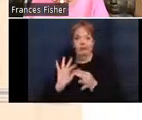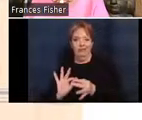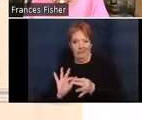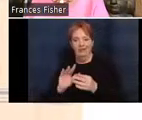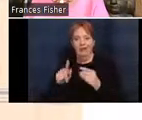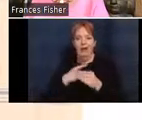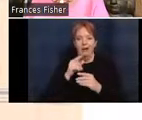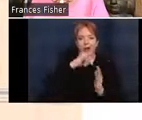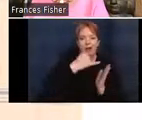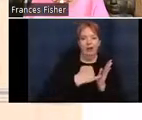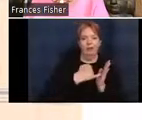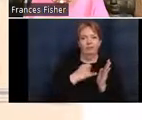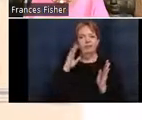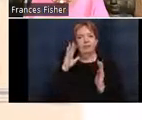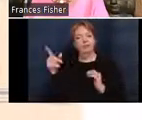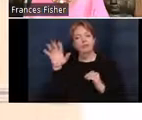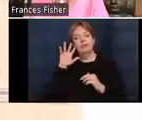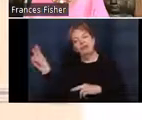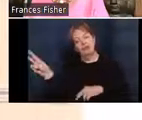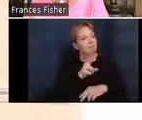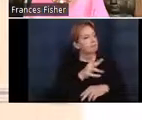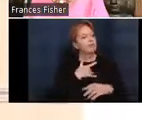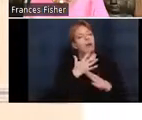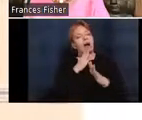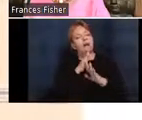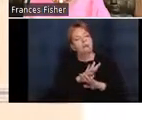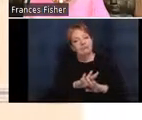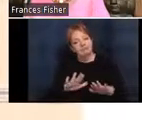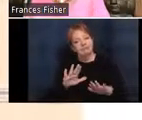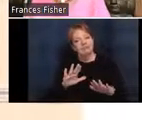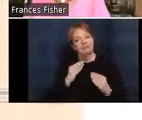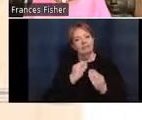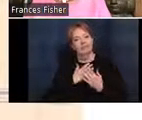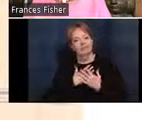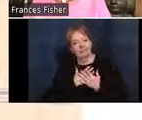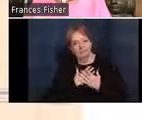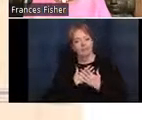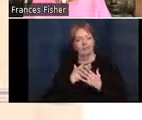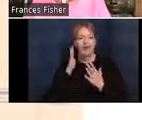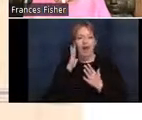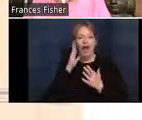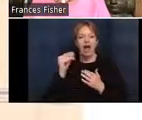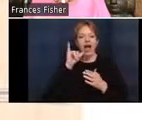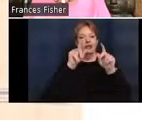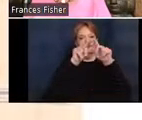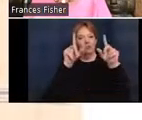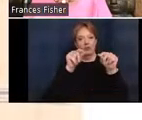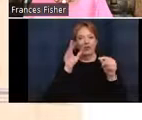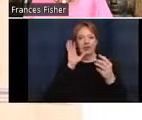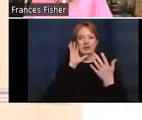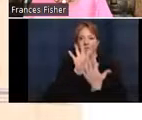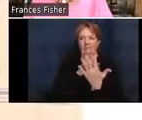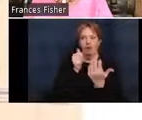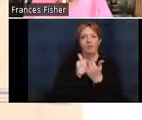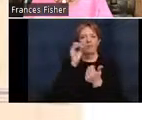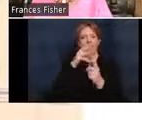focus for a restless urban nexus, with the work's brick complementing the materials used in most of the areas surrounding buildings. So in